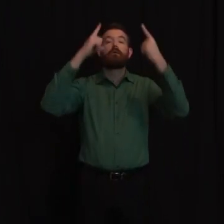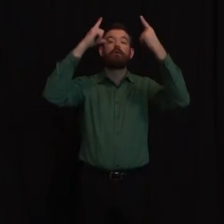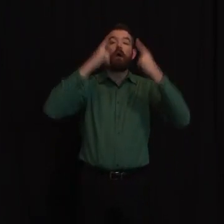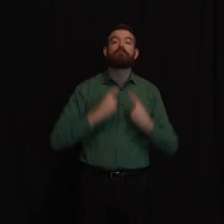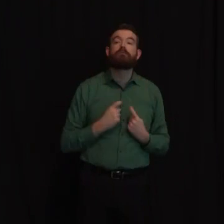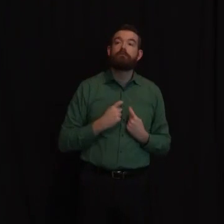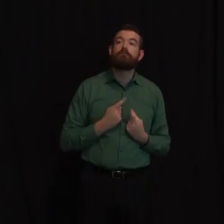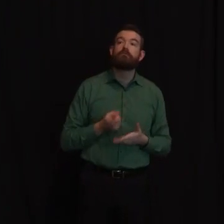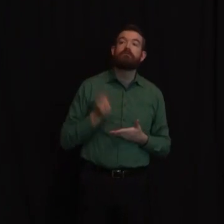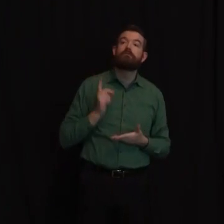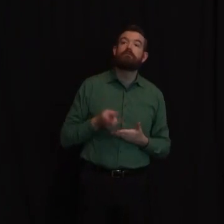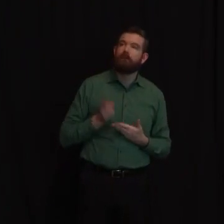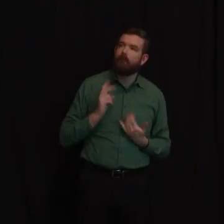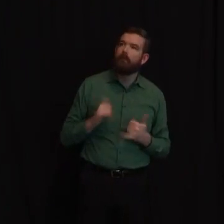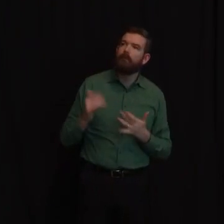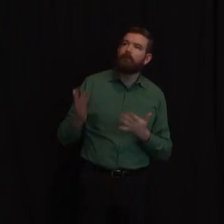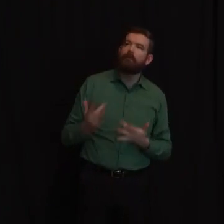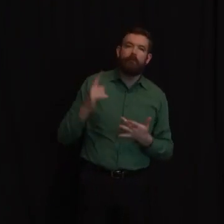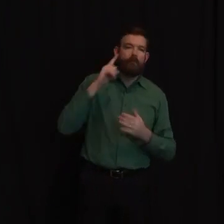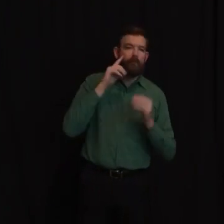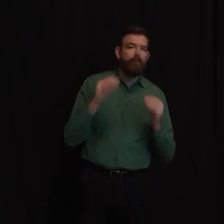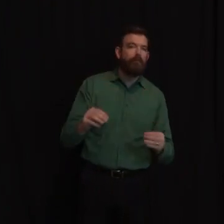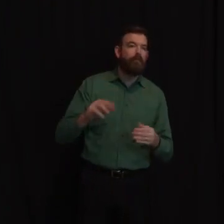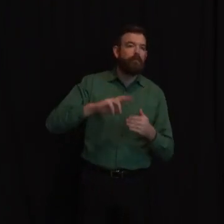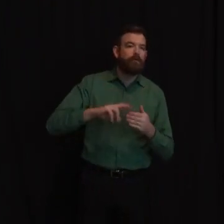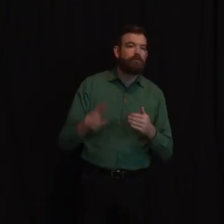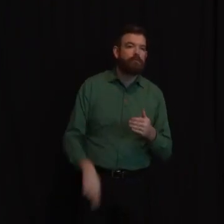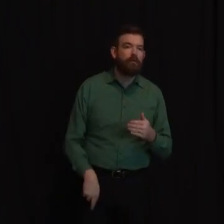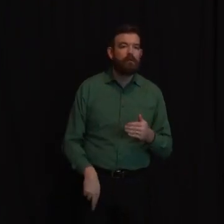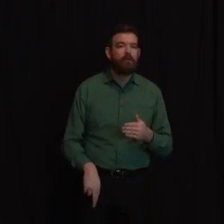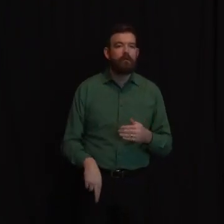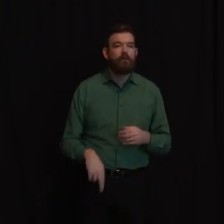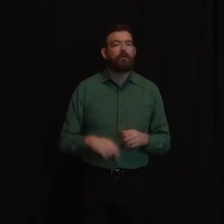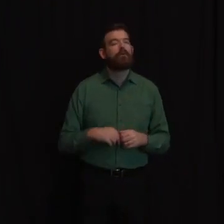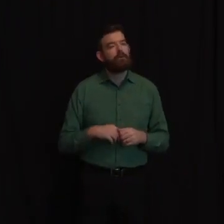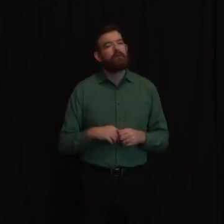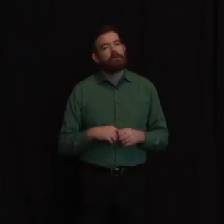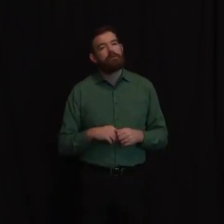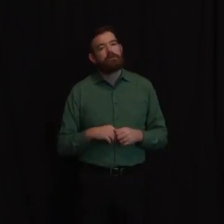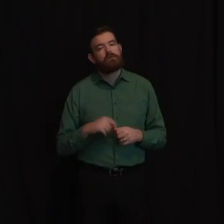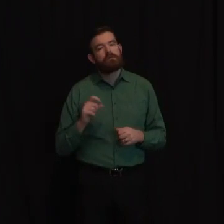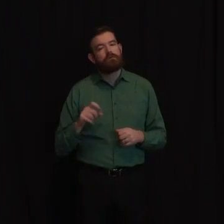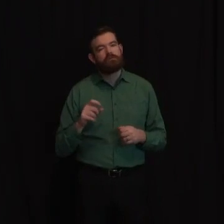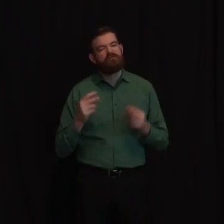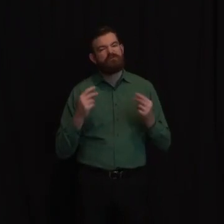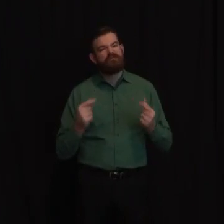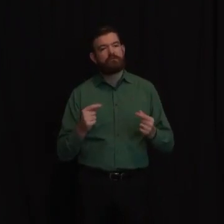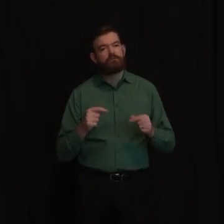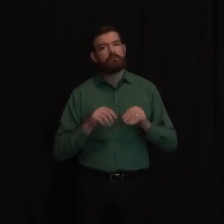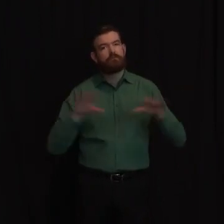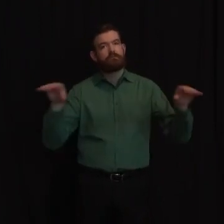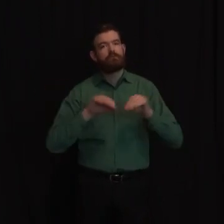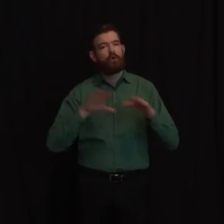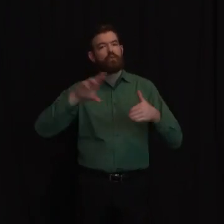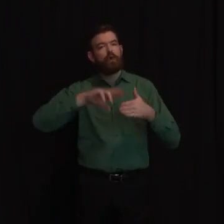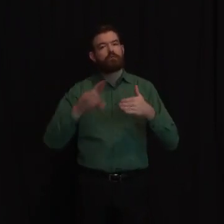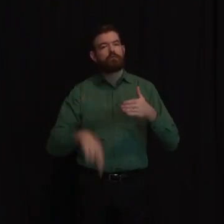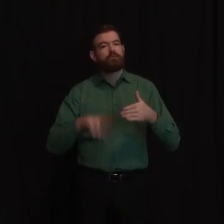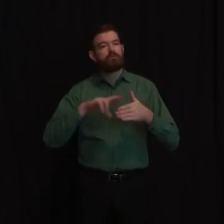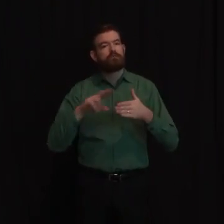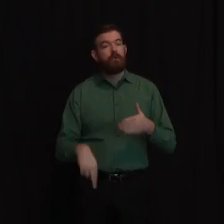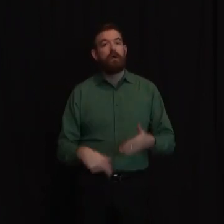rapidity. And timetable, it's going to have to be before we can confidently reopen. And I hope